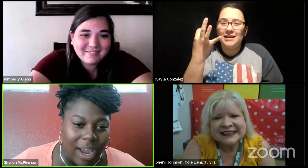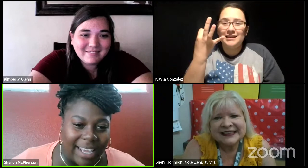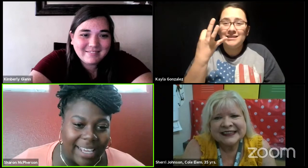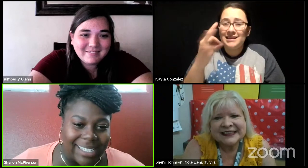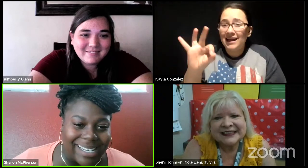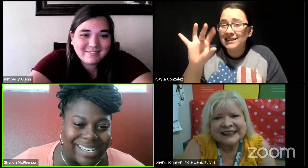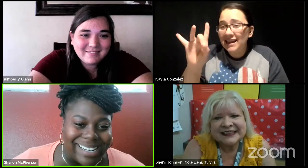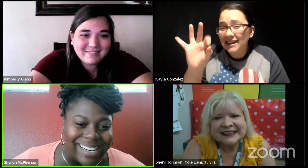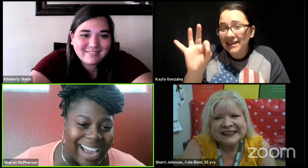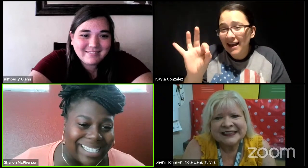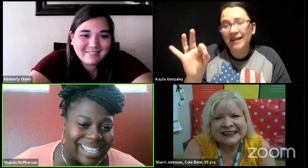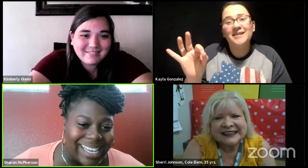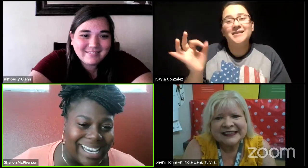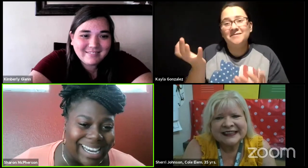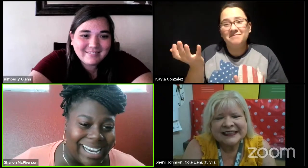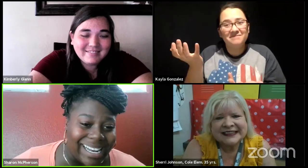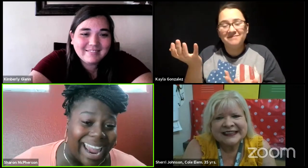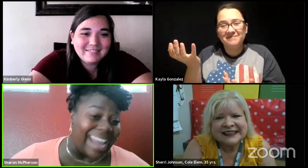What is